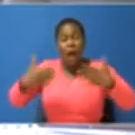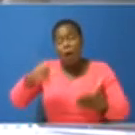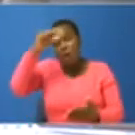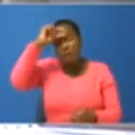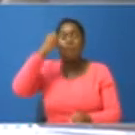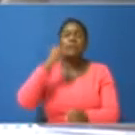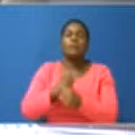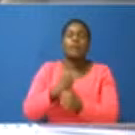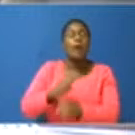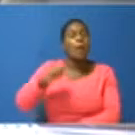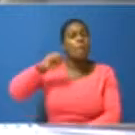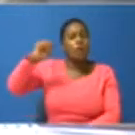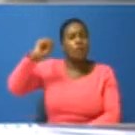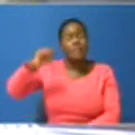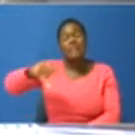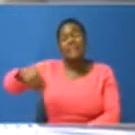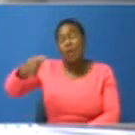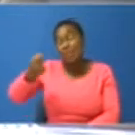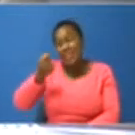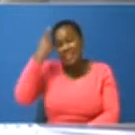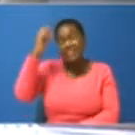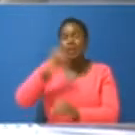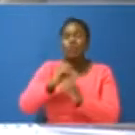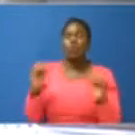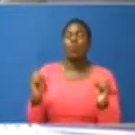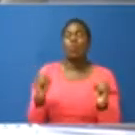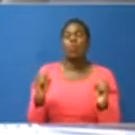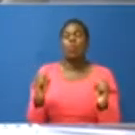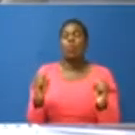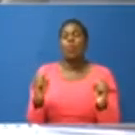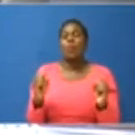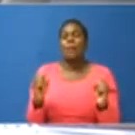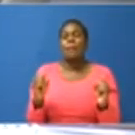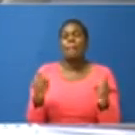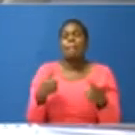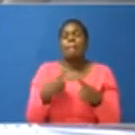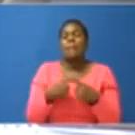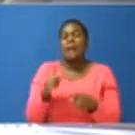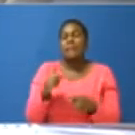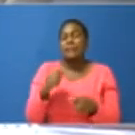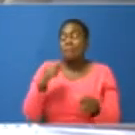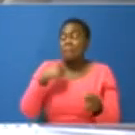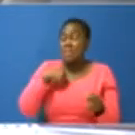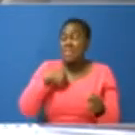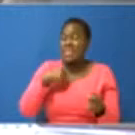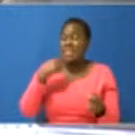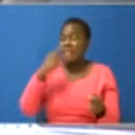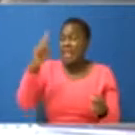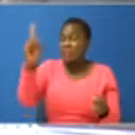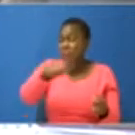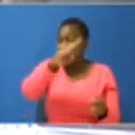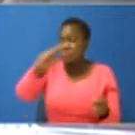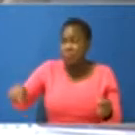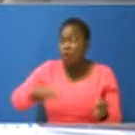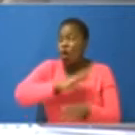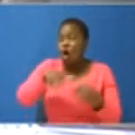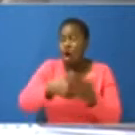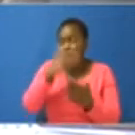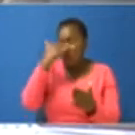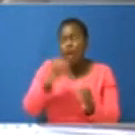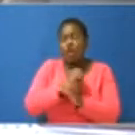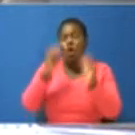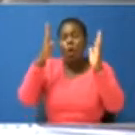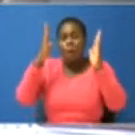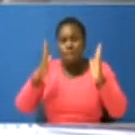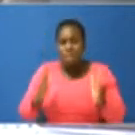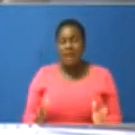the politics of the cities worked and how they weave their way around it but but one of the reasons why i failed them is that none of them